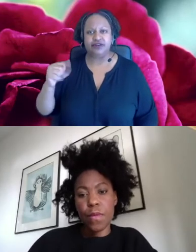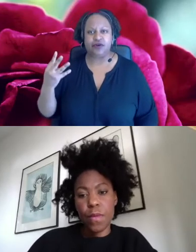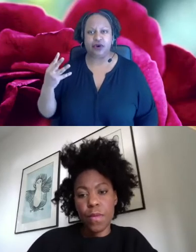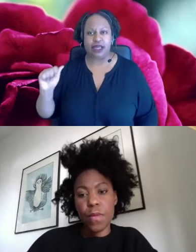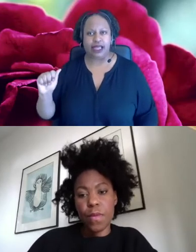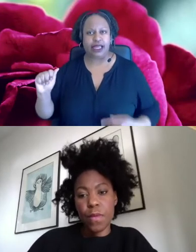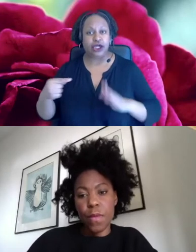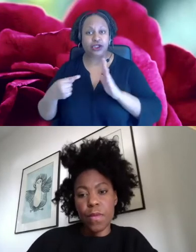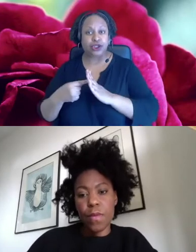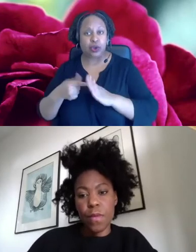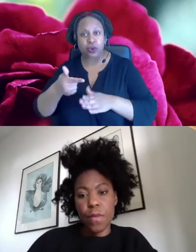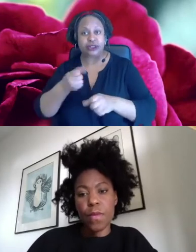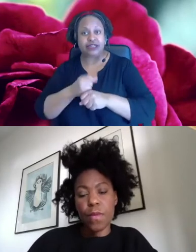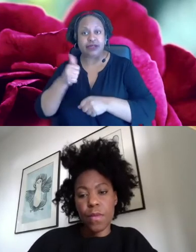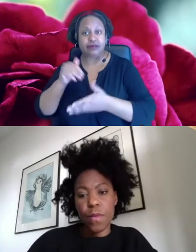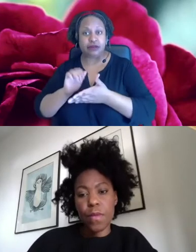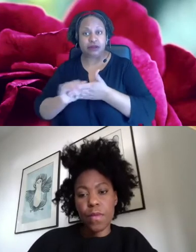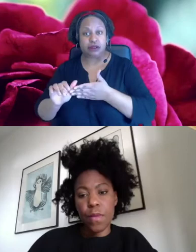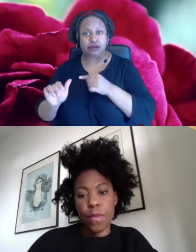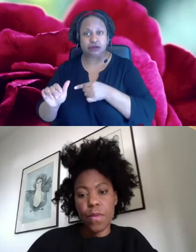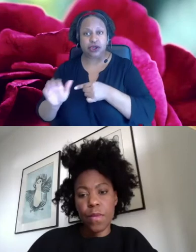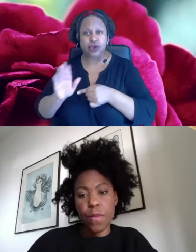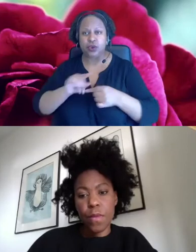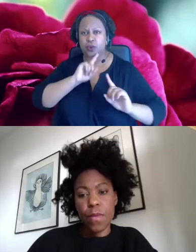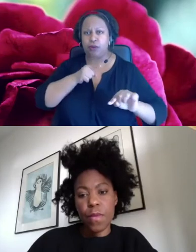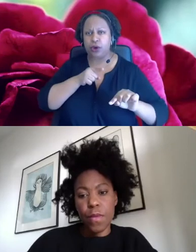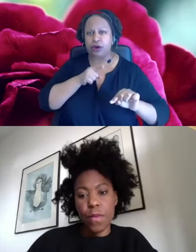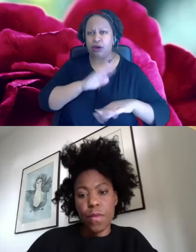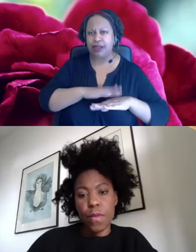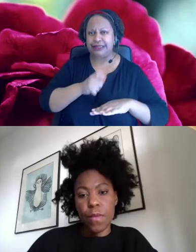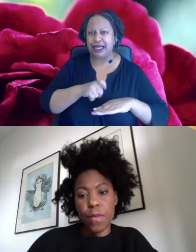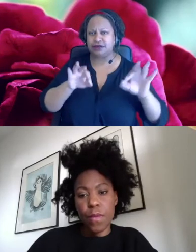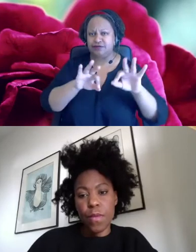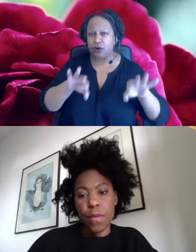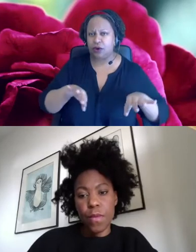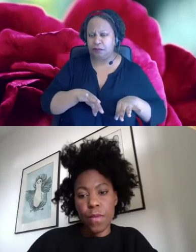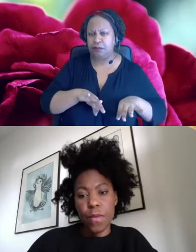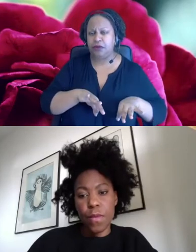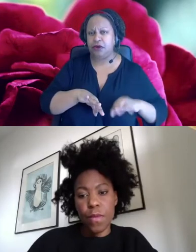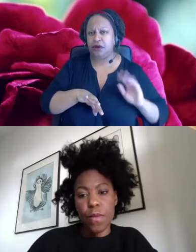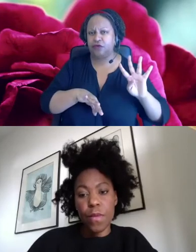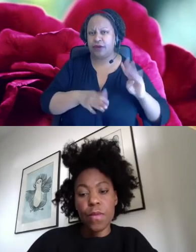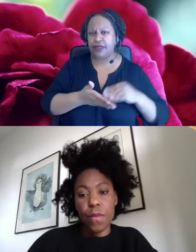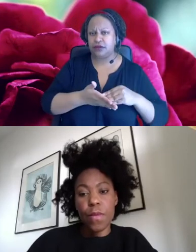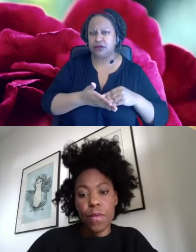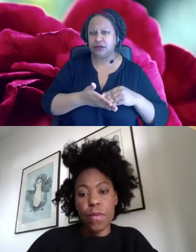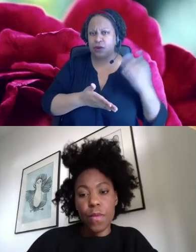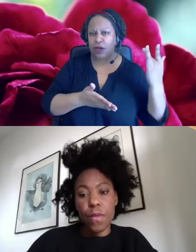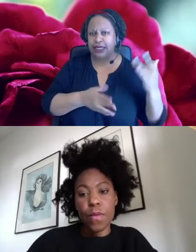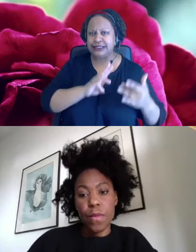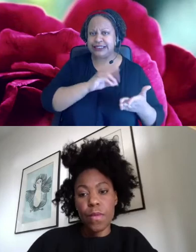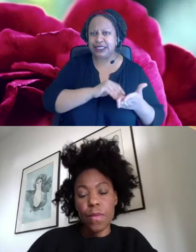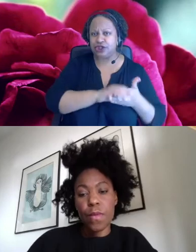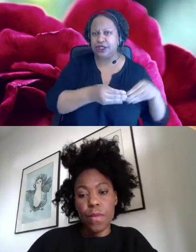says you received 10,000 and you're reporting on your tax return, let's say 4,000 because you had 6,000